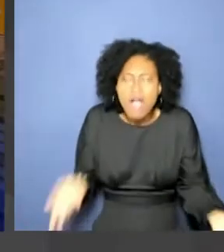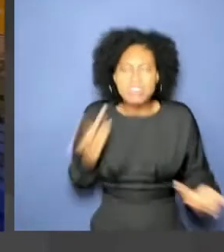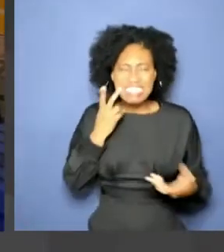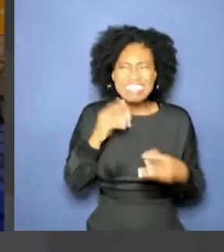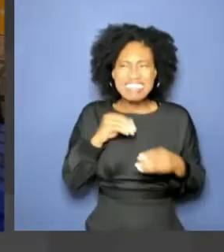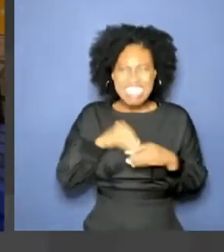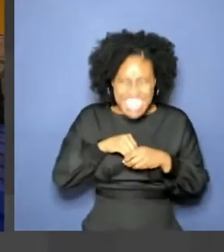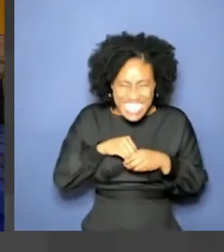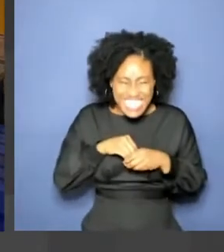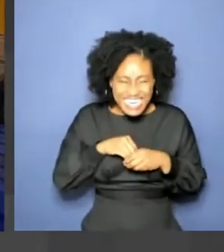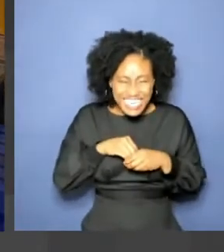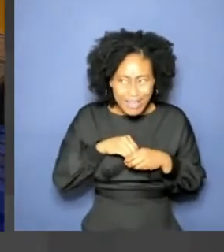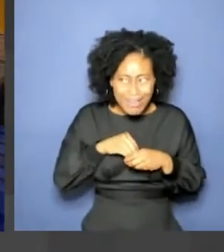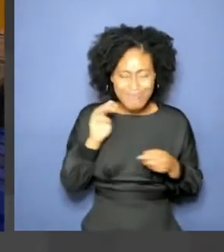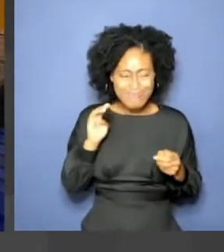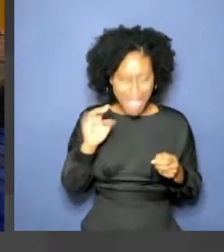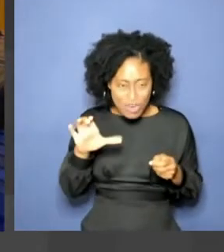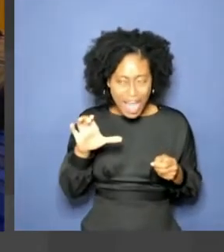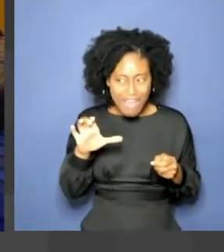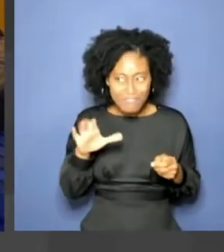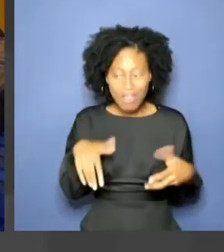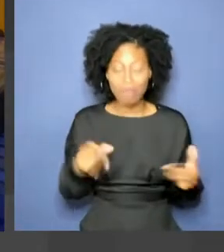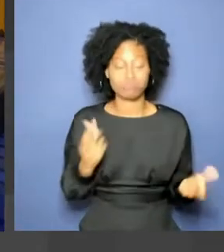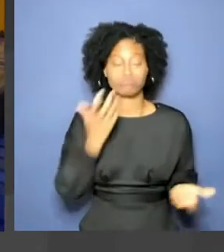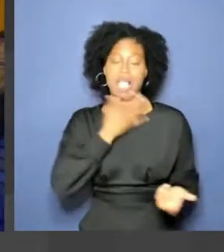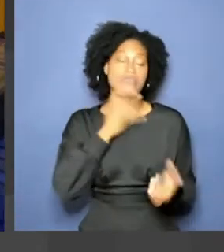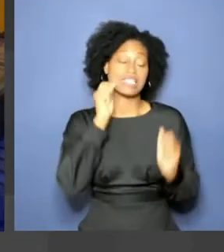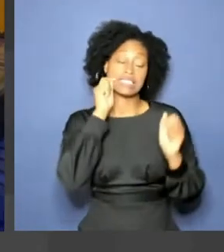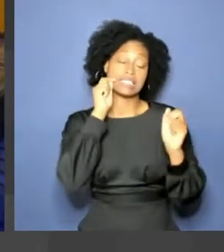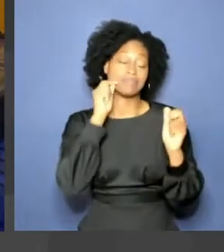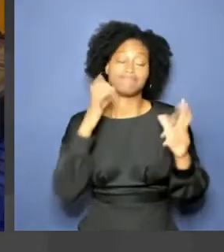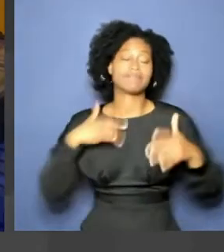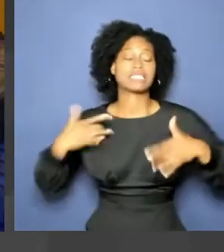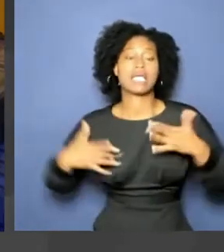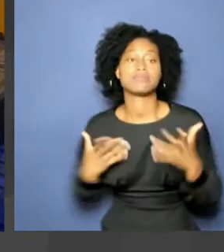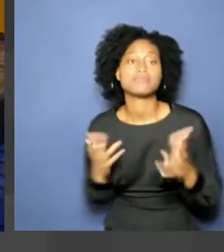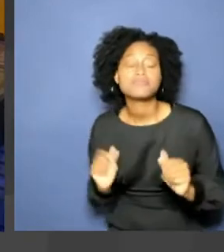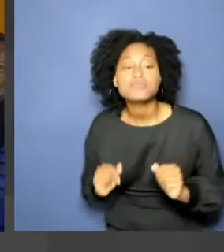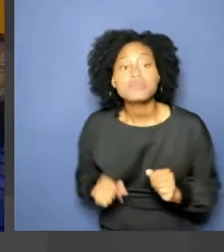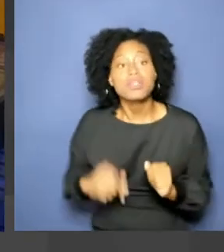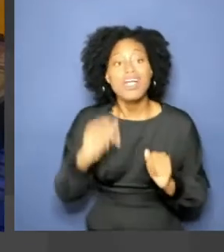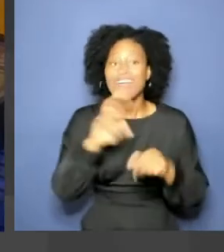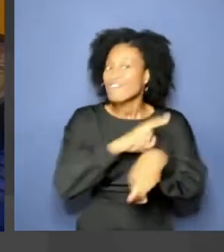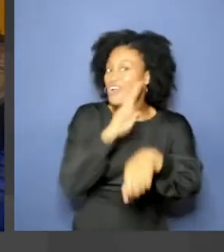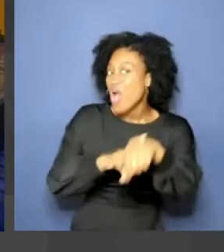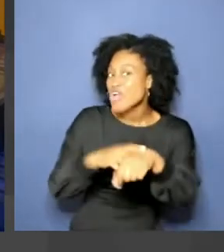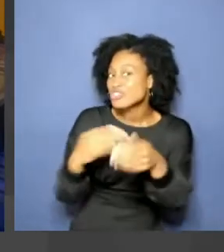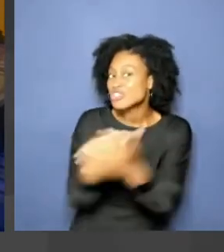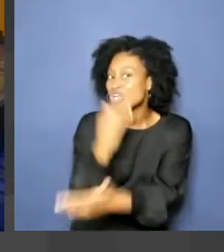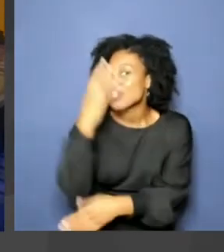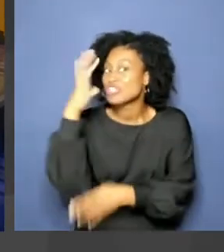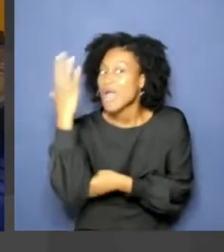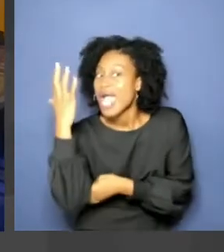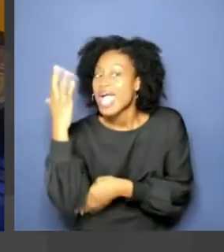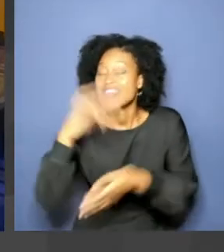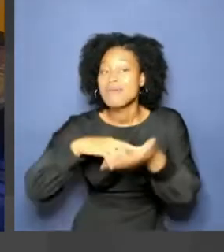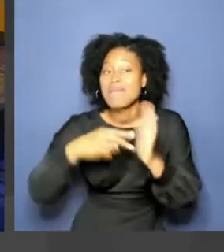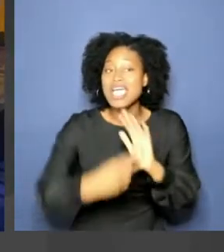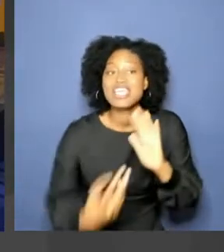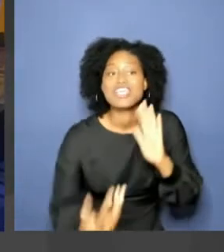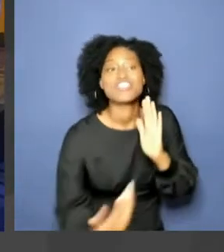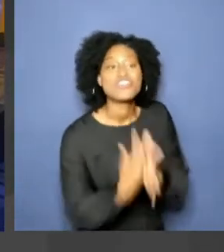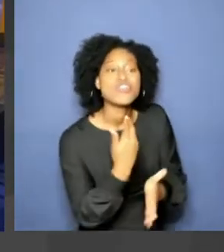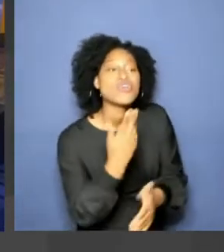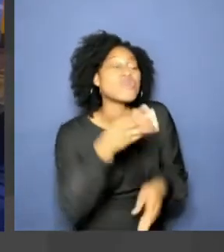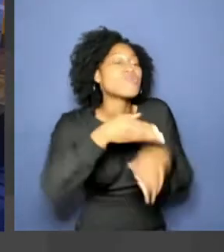just so exciting. And of course, where there's a new tree, there must be a new wood type.